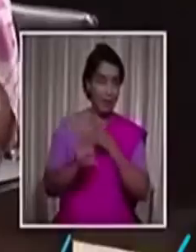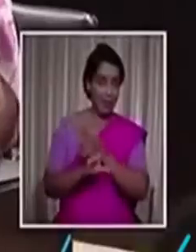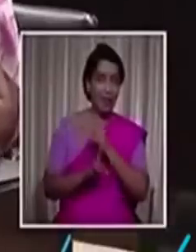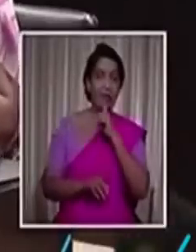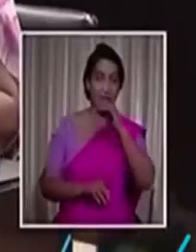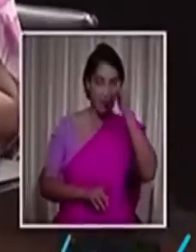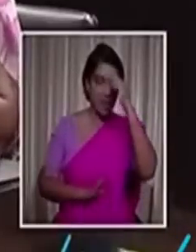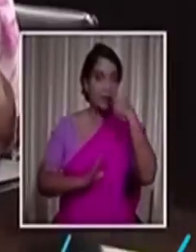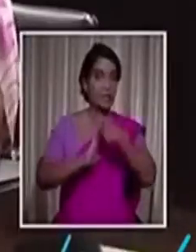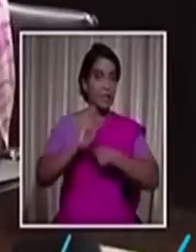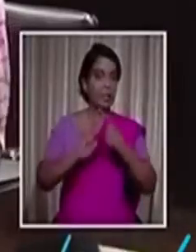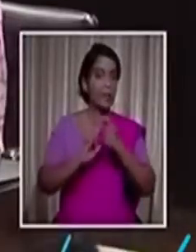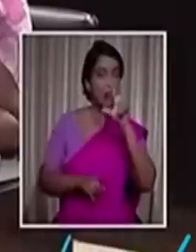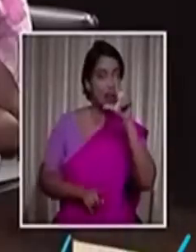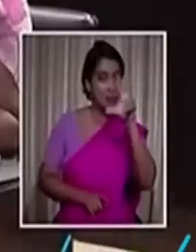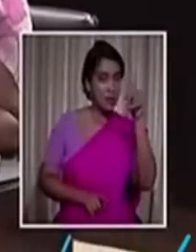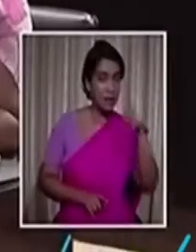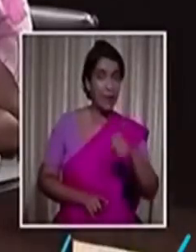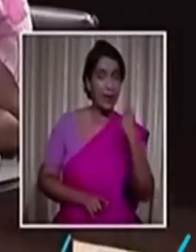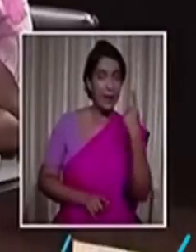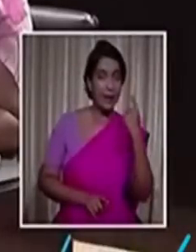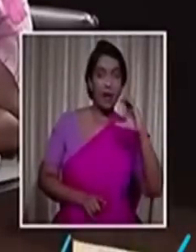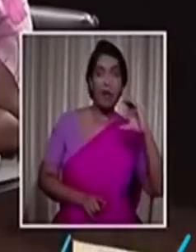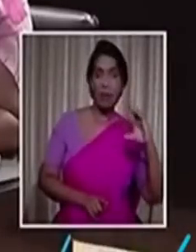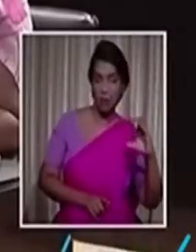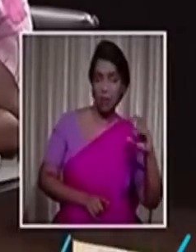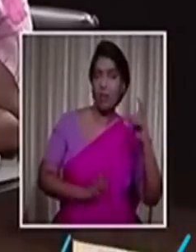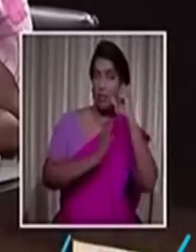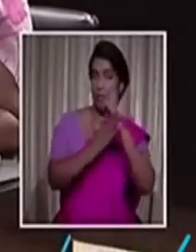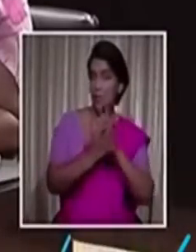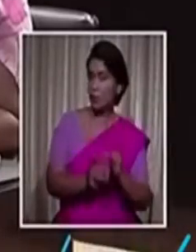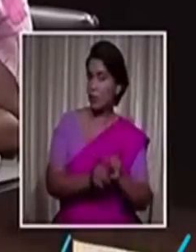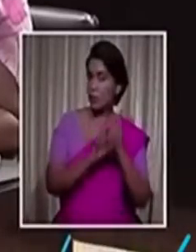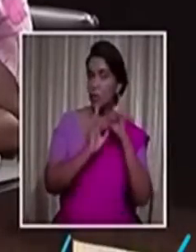Gotabe Rajapaksa to the Parliament.